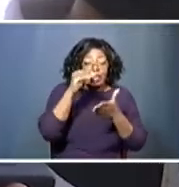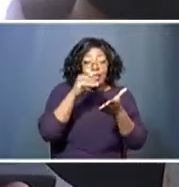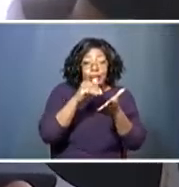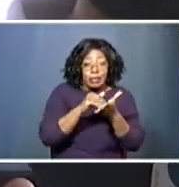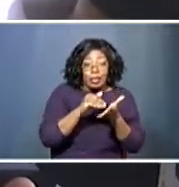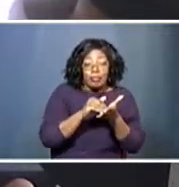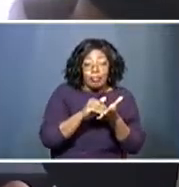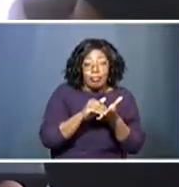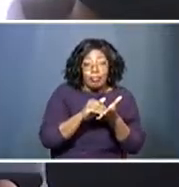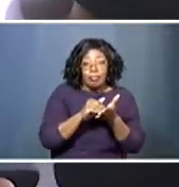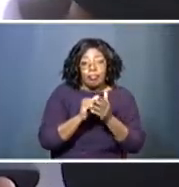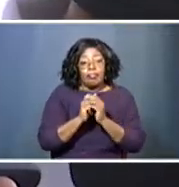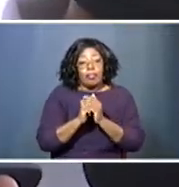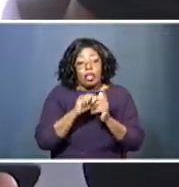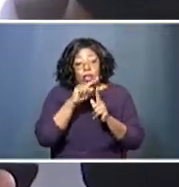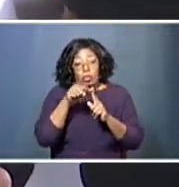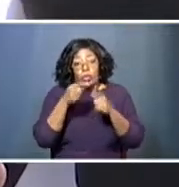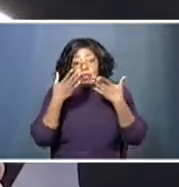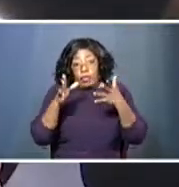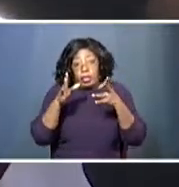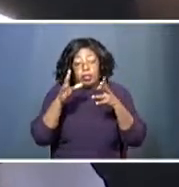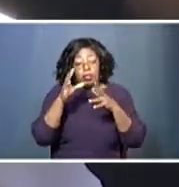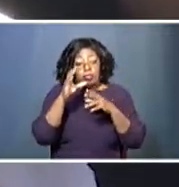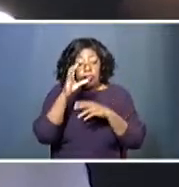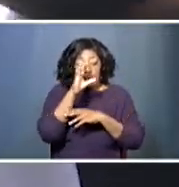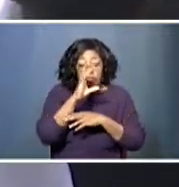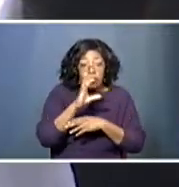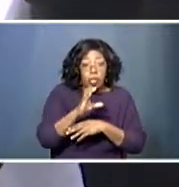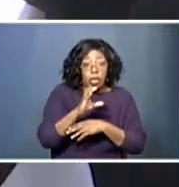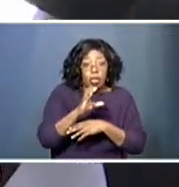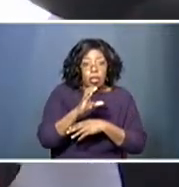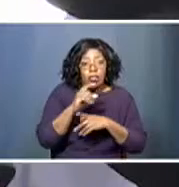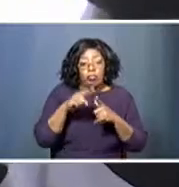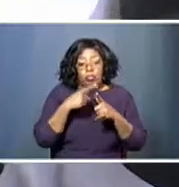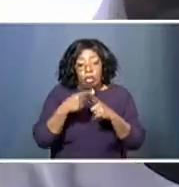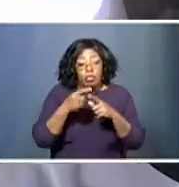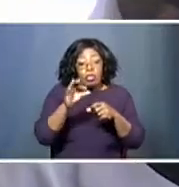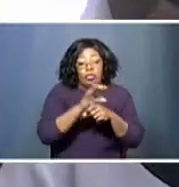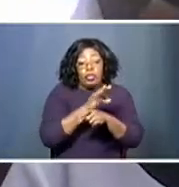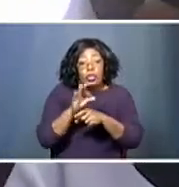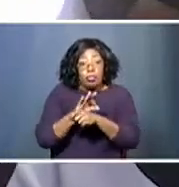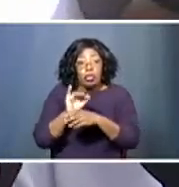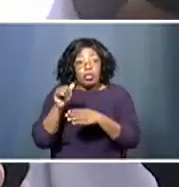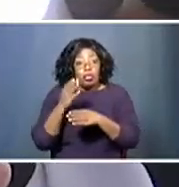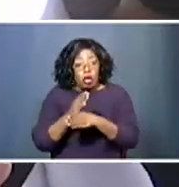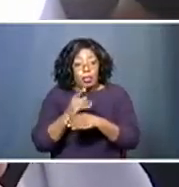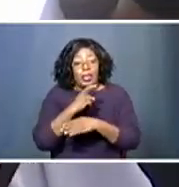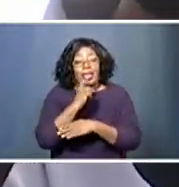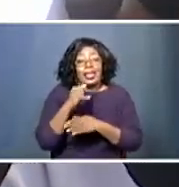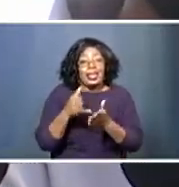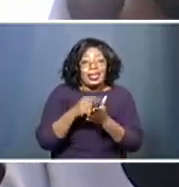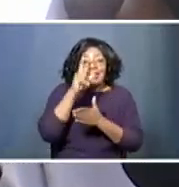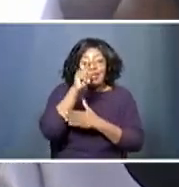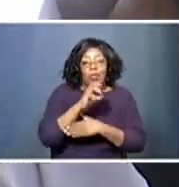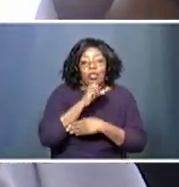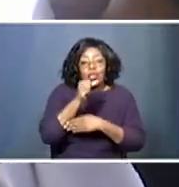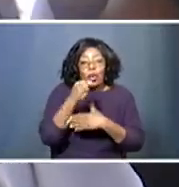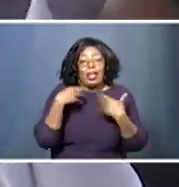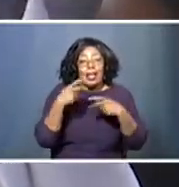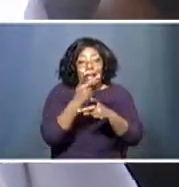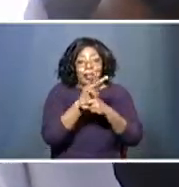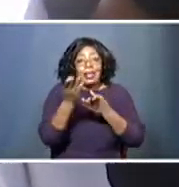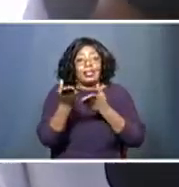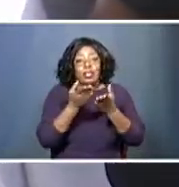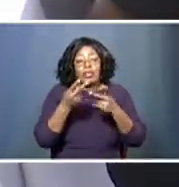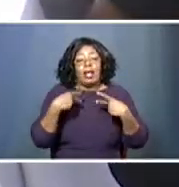are. And once that assessment is done, we will make steps to actually begin to fill those places. It's absolutely necessary to ensure that the healthcare services